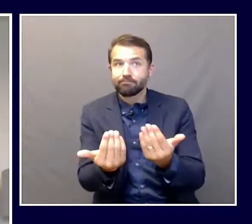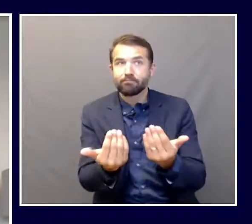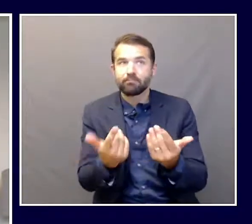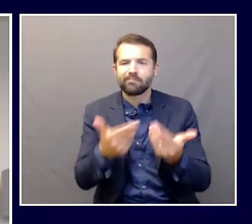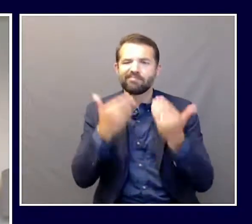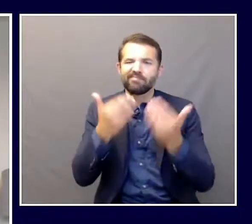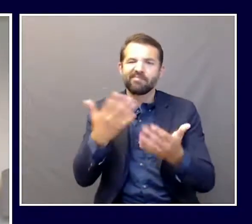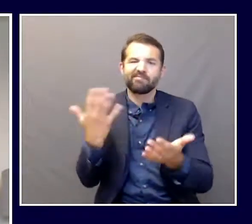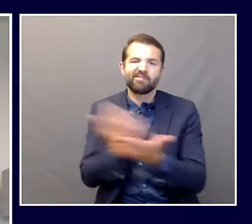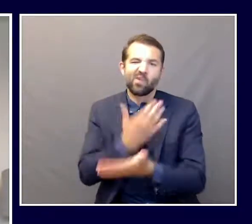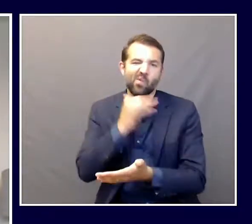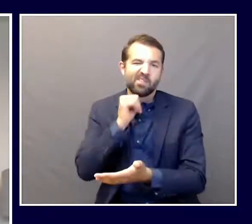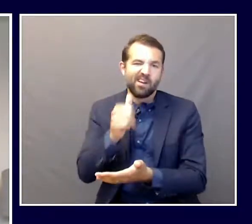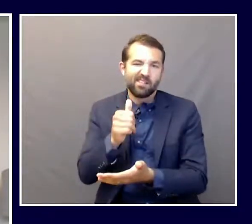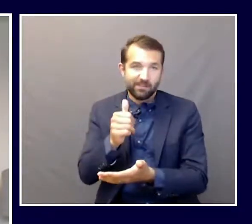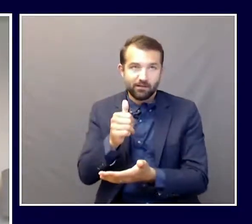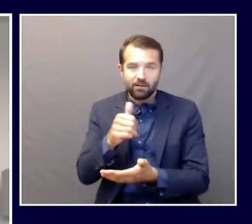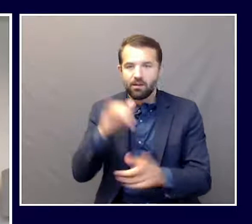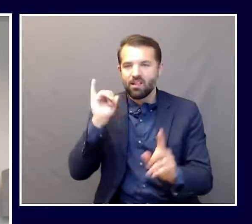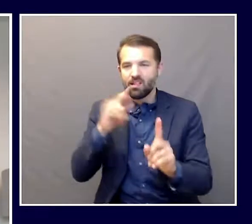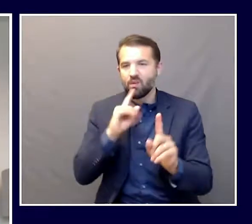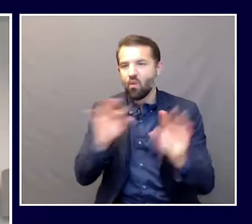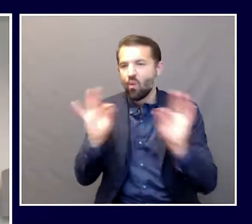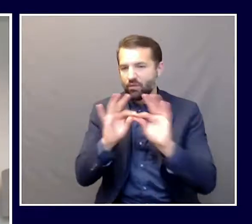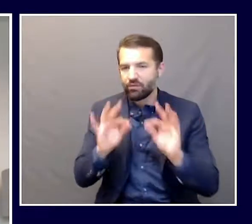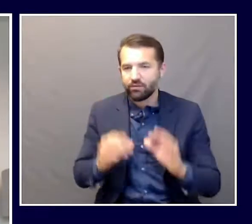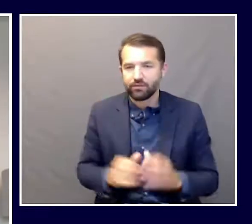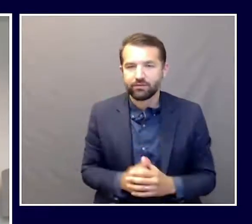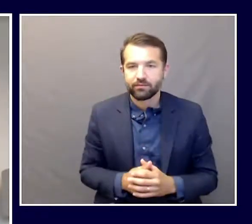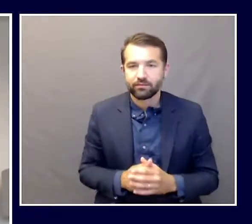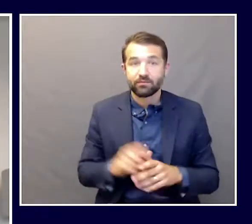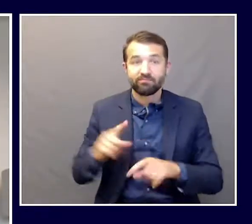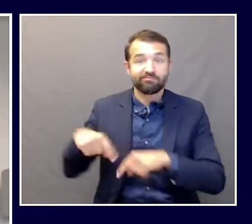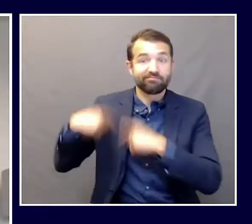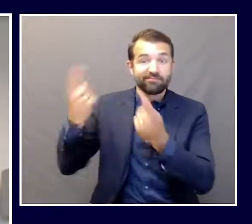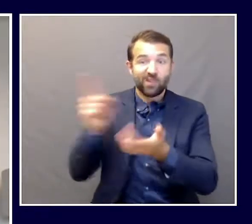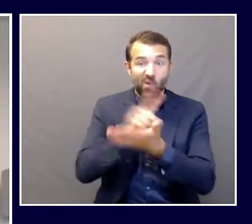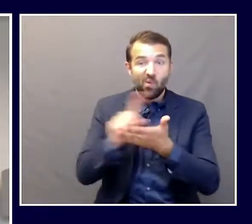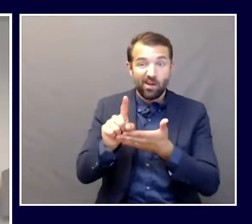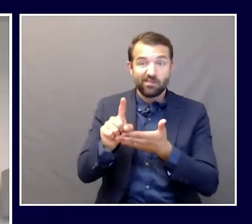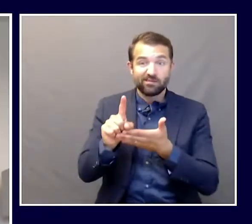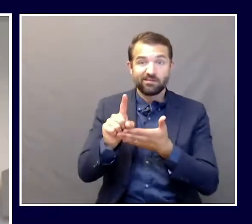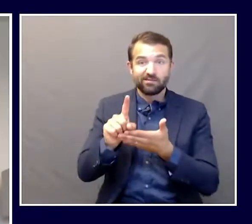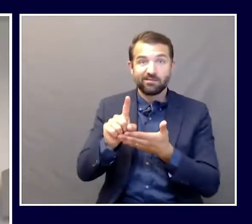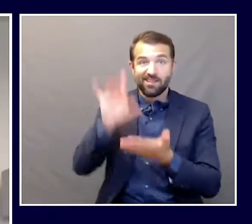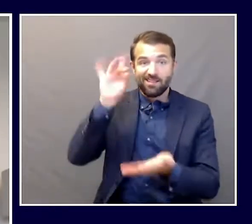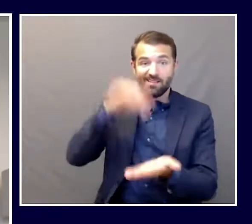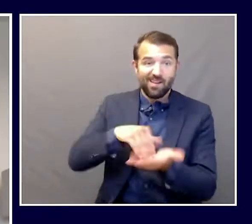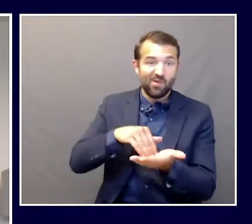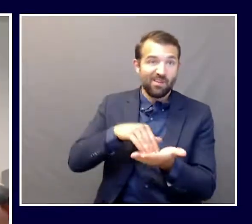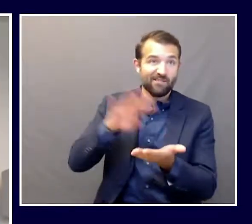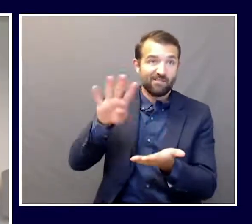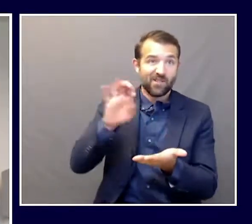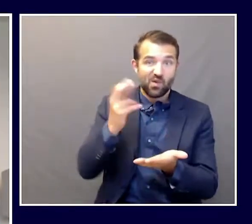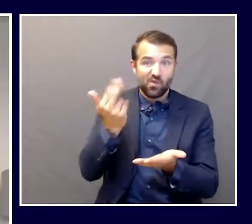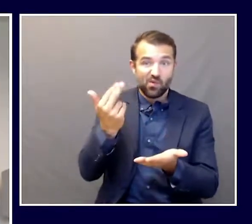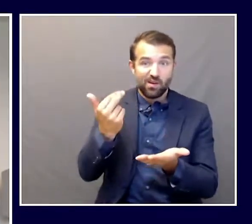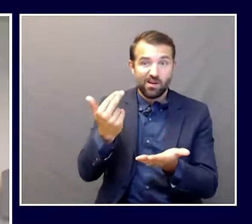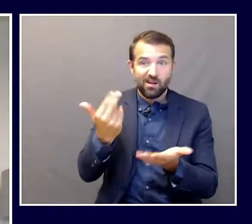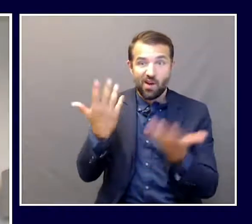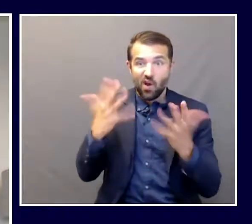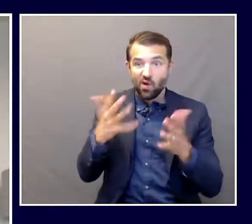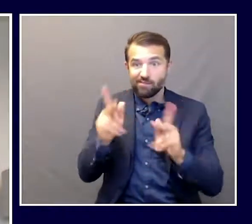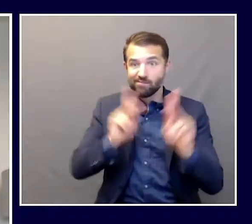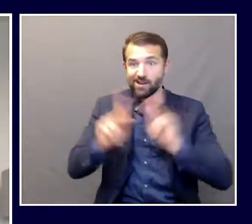those 8,700 people in the past week were not going to get vaccinated, but for the sweepstakes. We'll have to